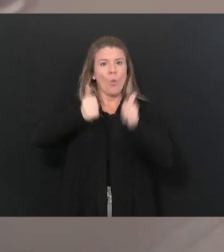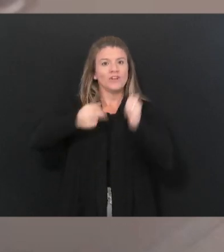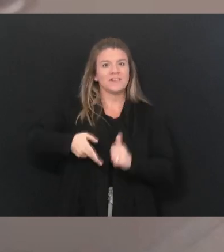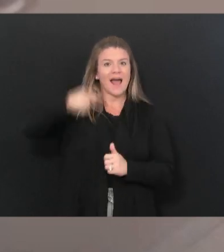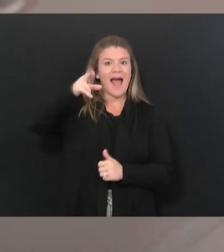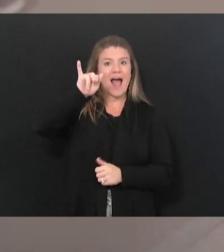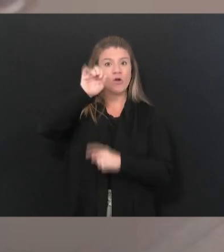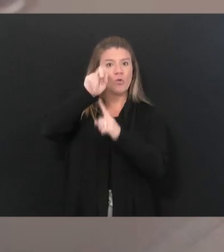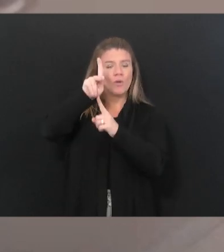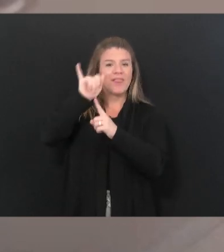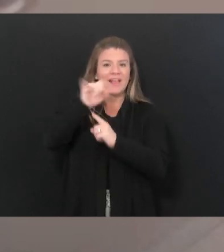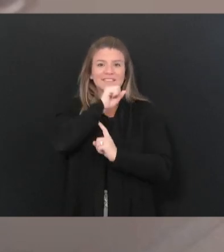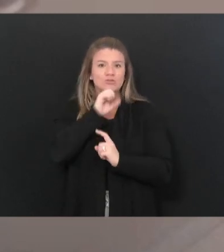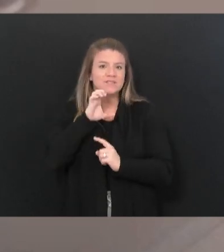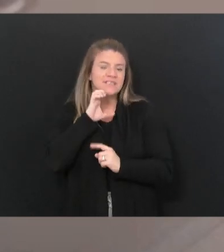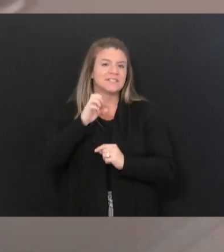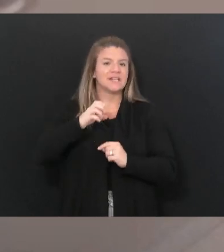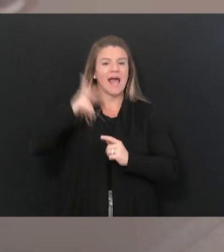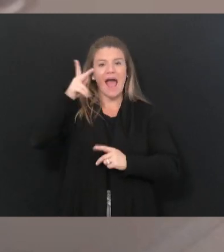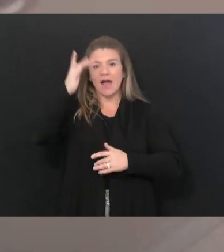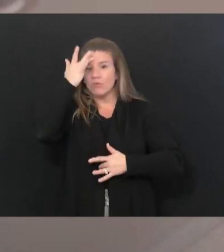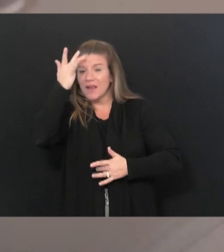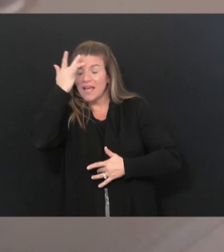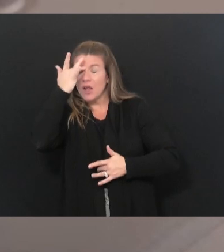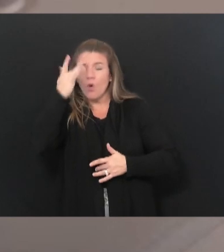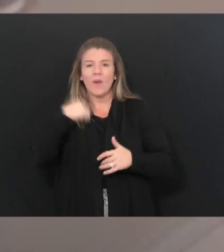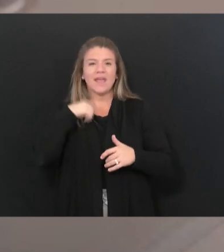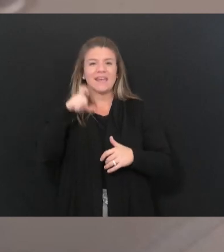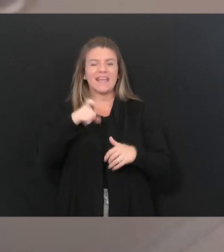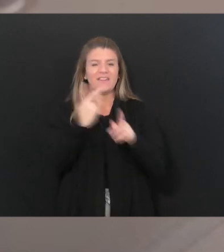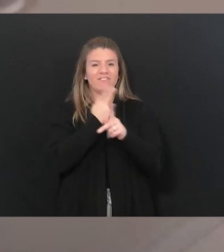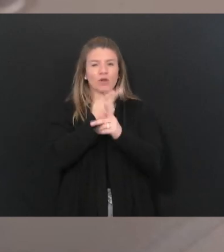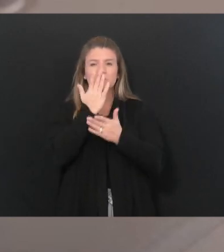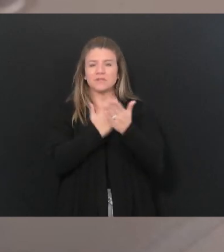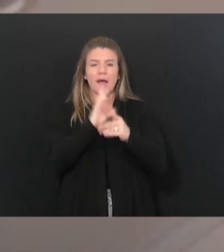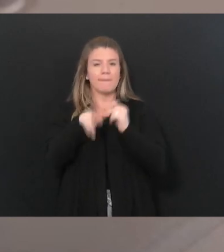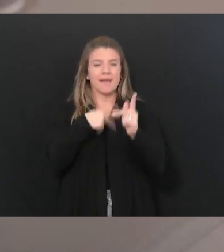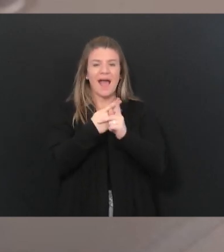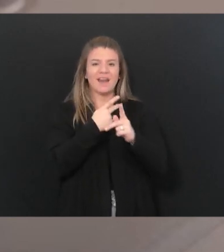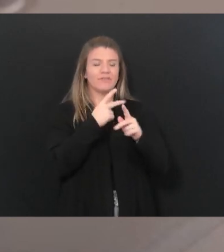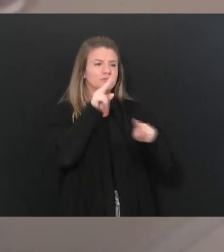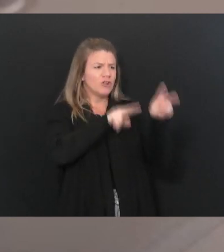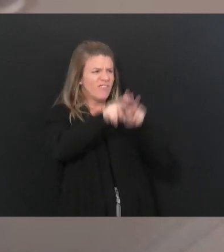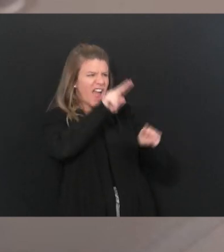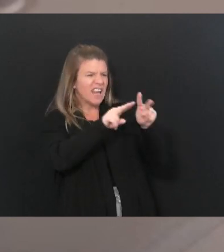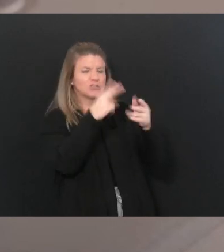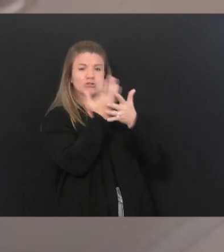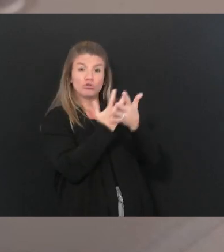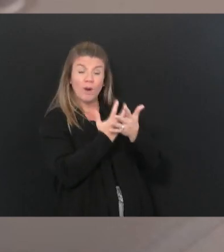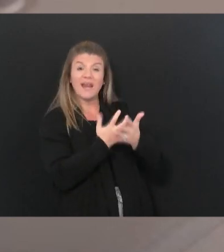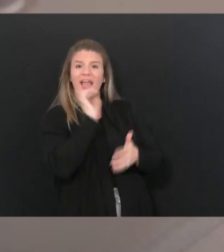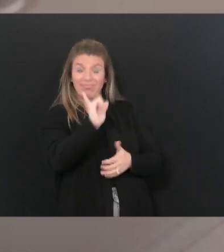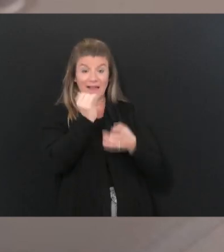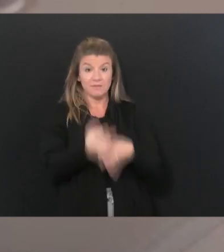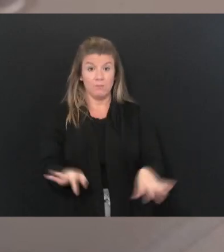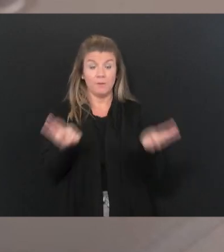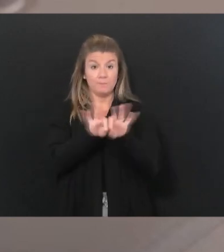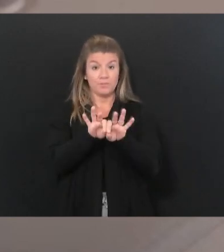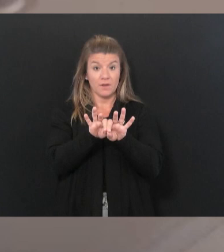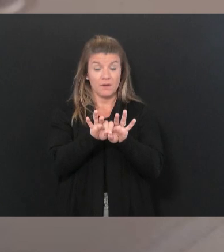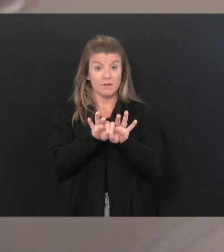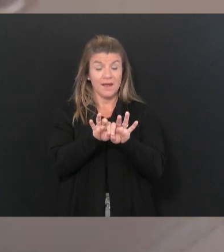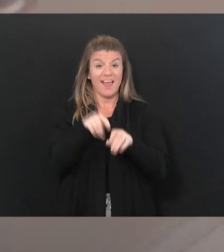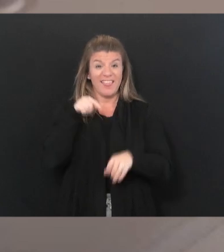doing some screening and or doing some surveillance over these is really important, because as we said,